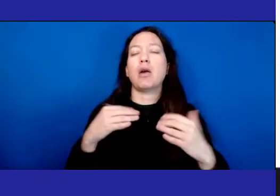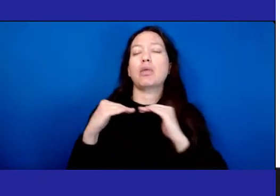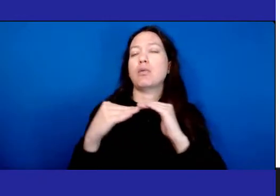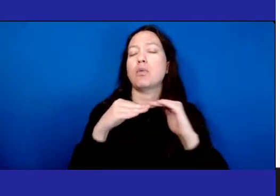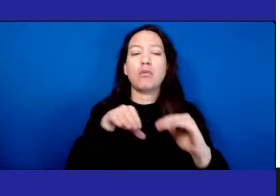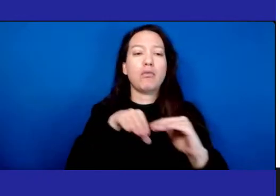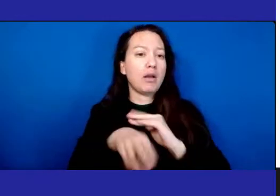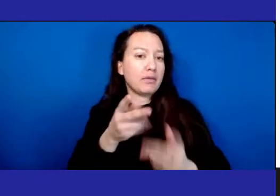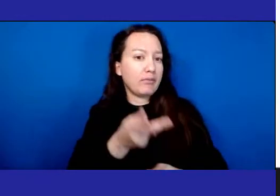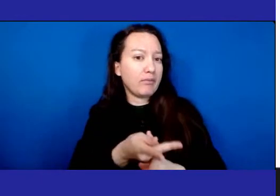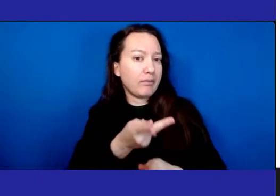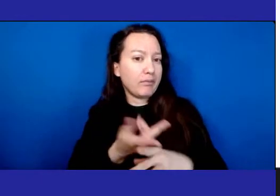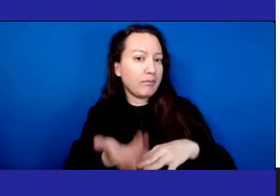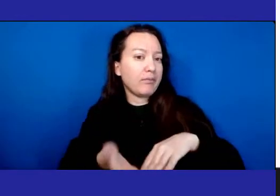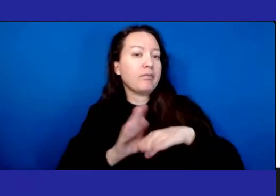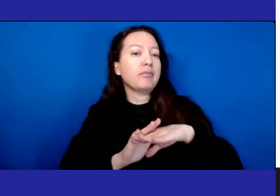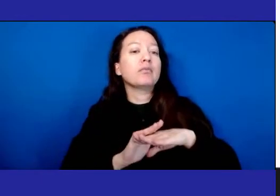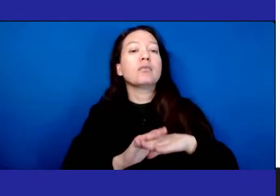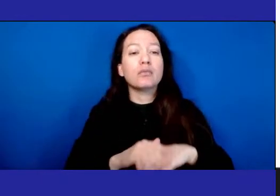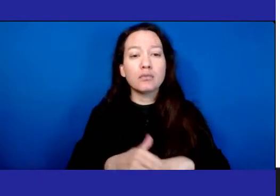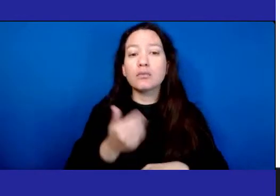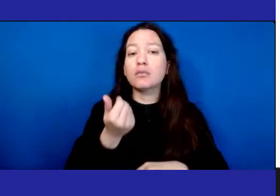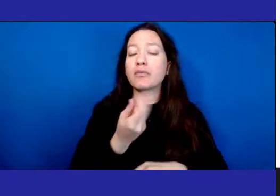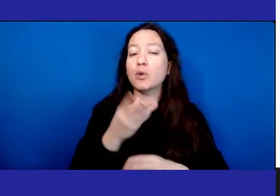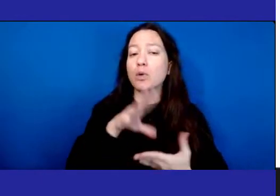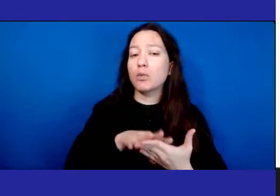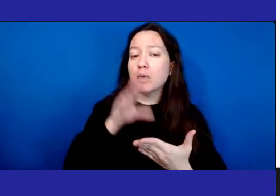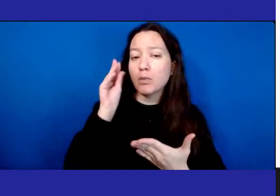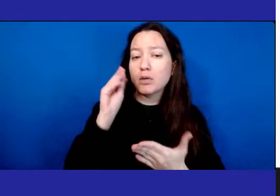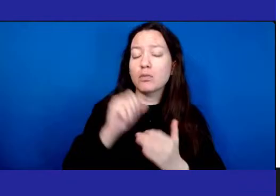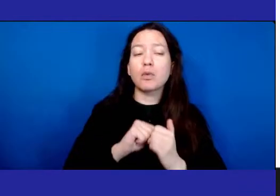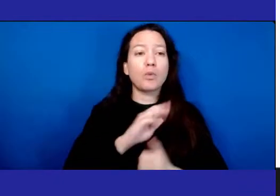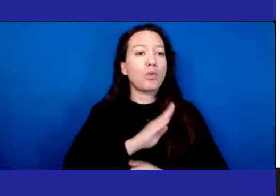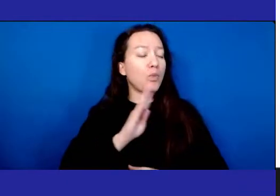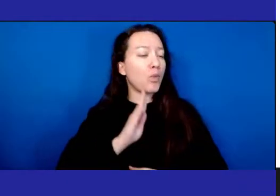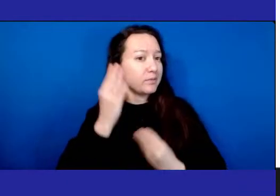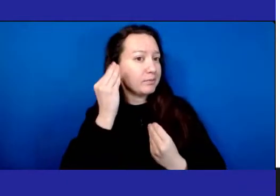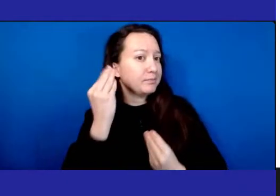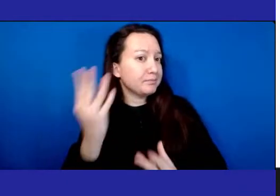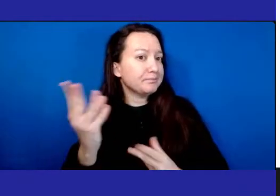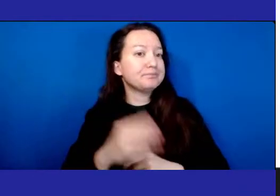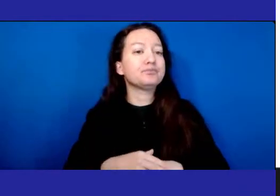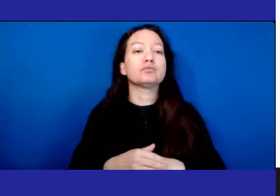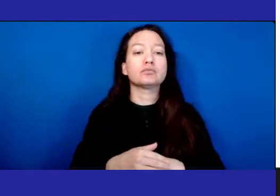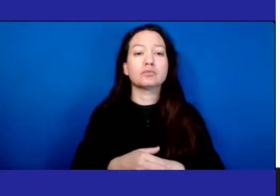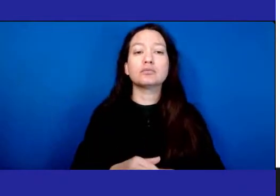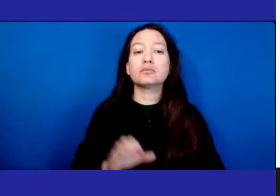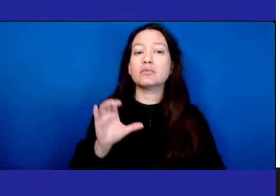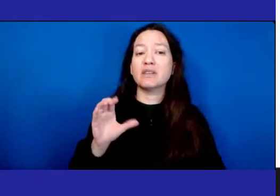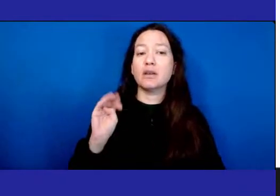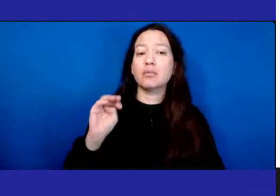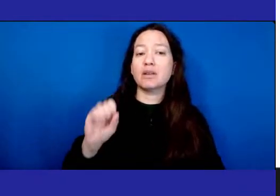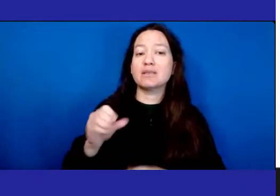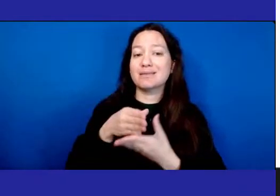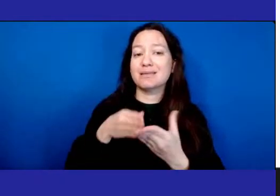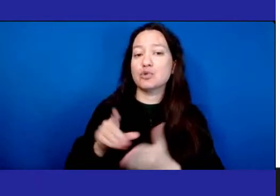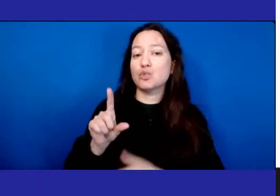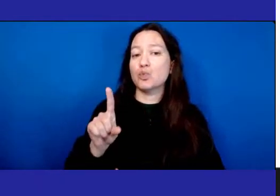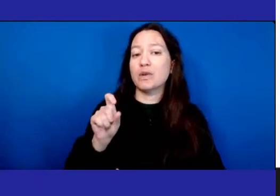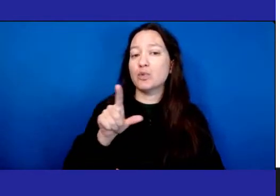care. There are a few key takeaways for the board. First, CMS Section 126